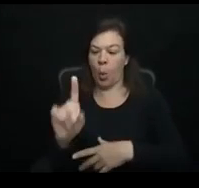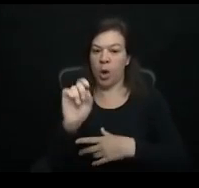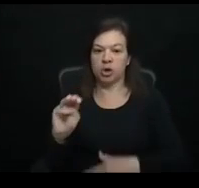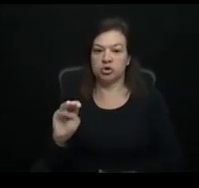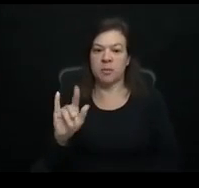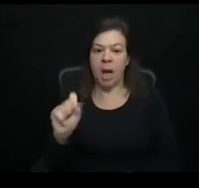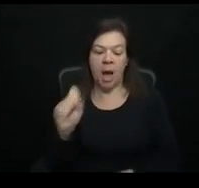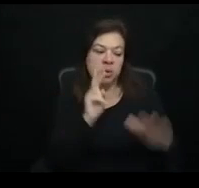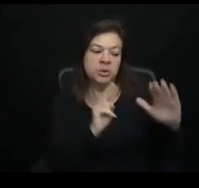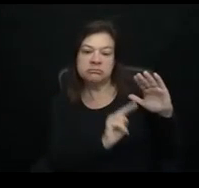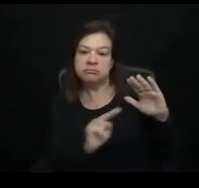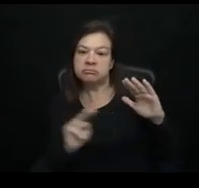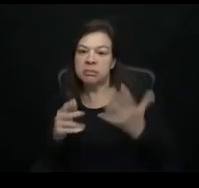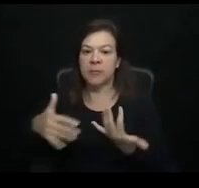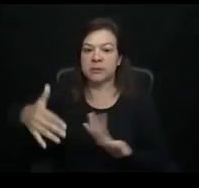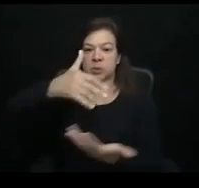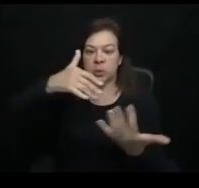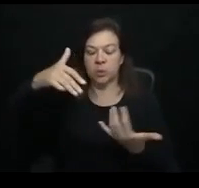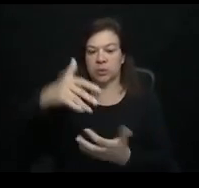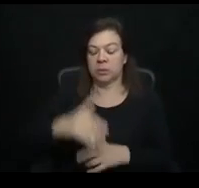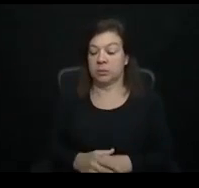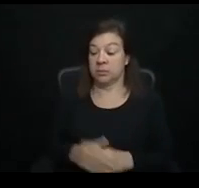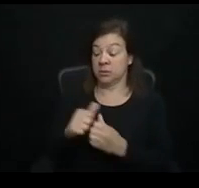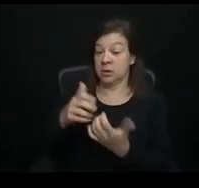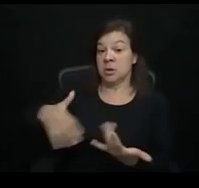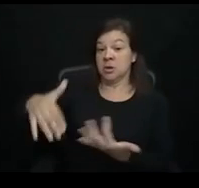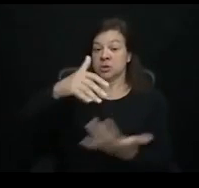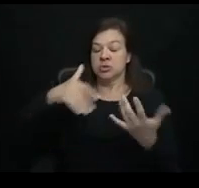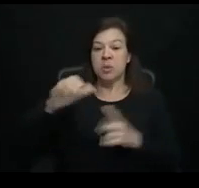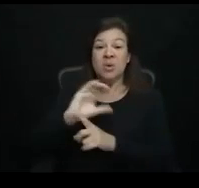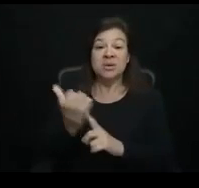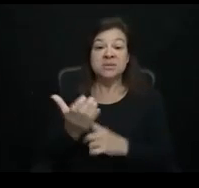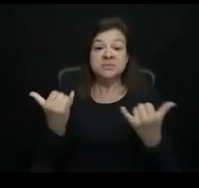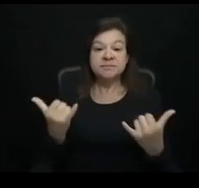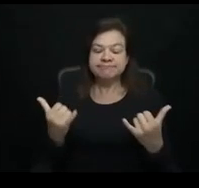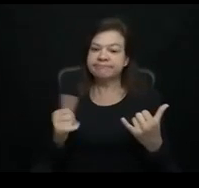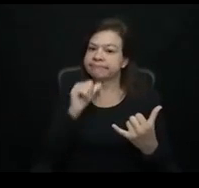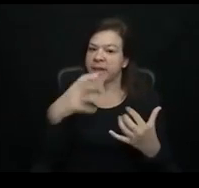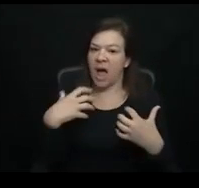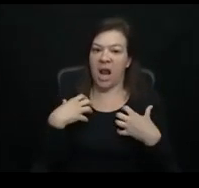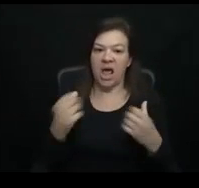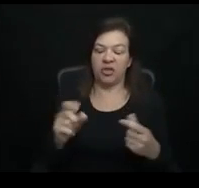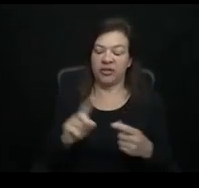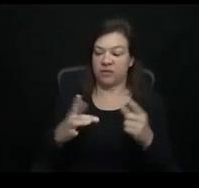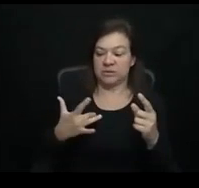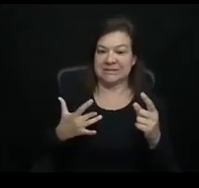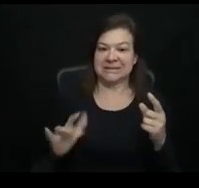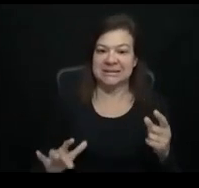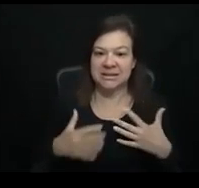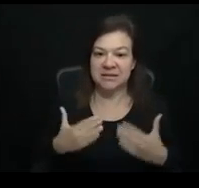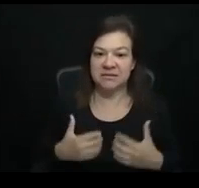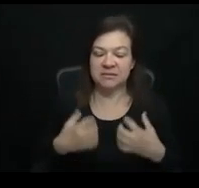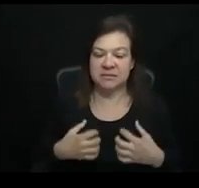So anyway, with the smoke conditions today, with the unhealthy for sensitive groups, I want folks